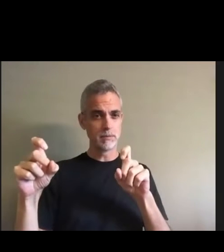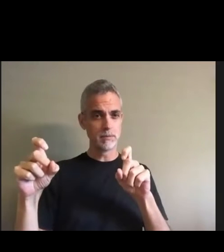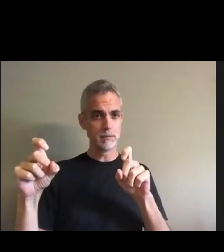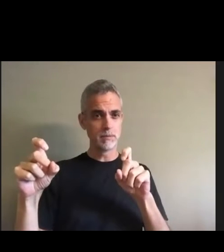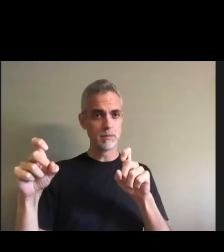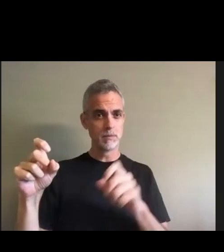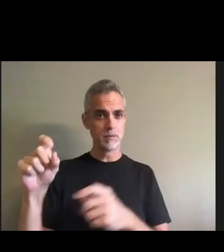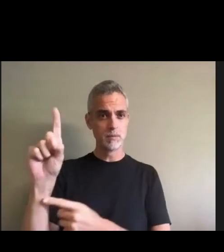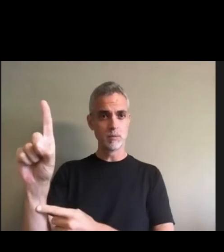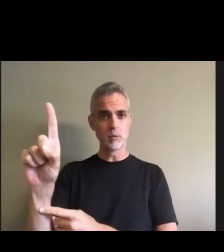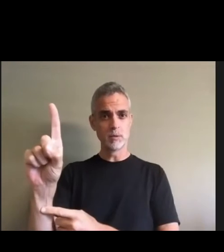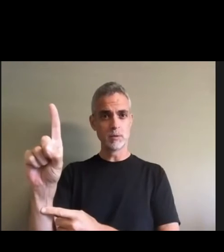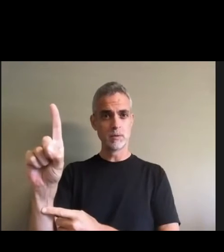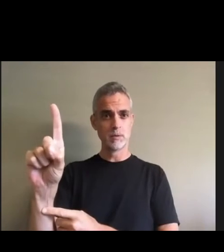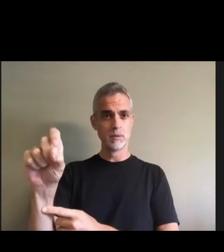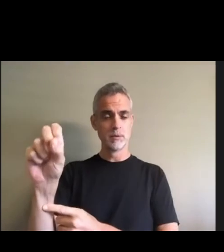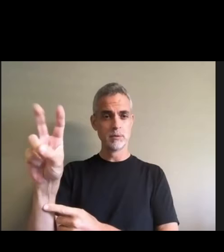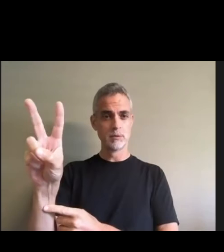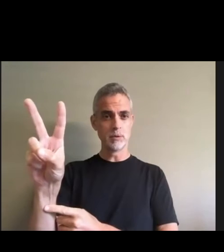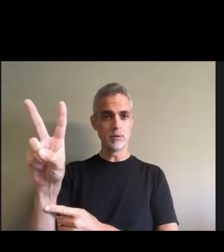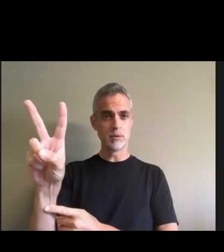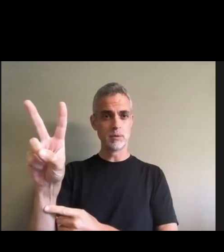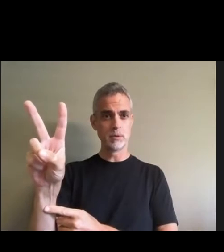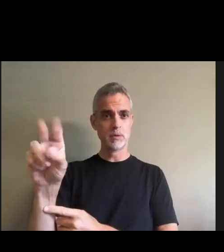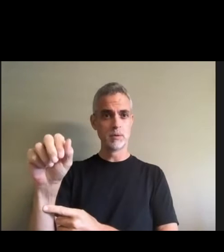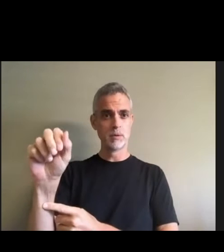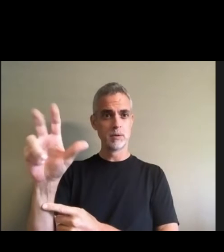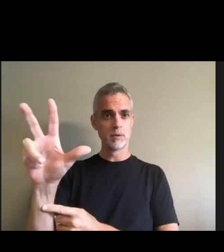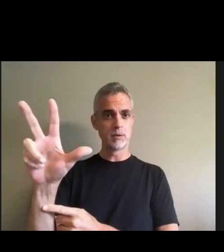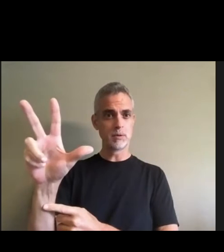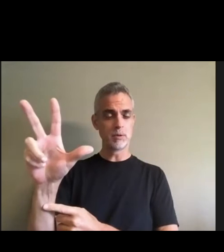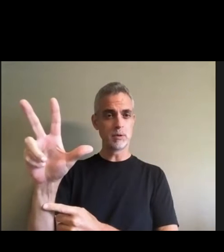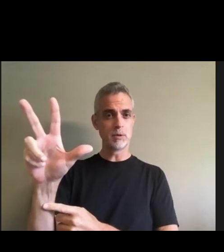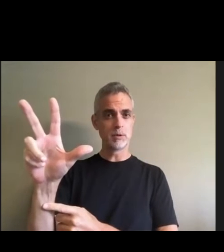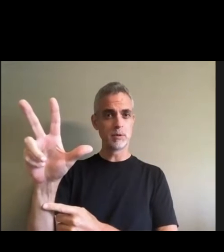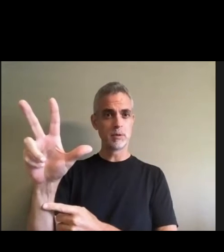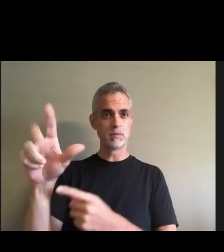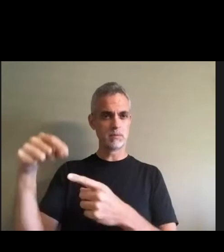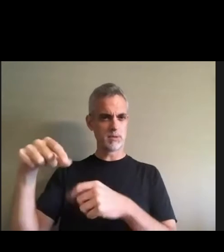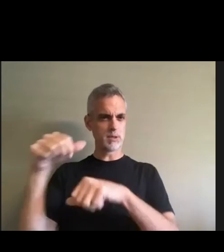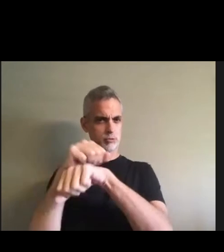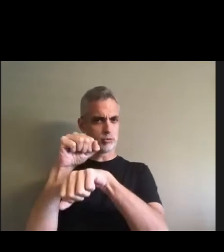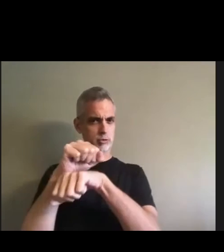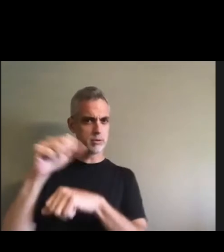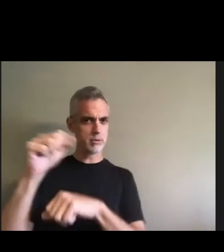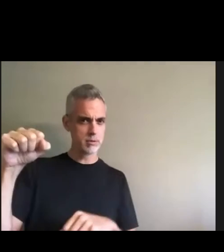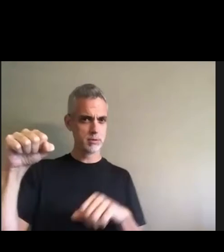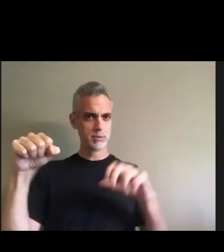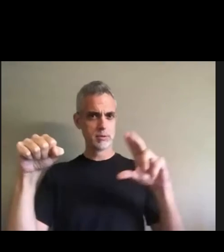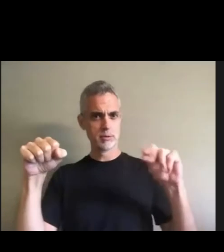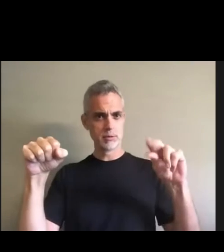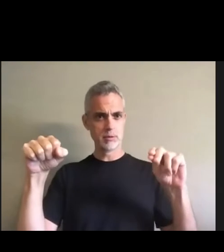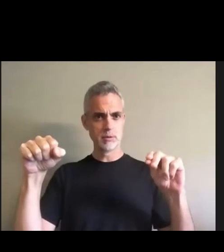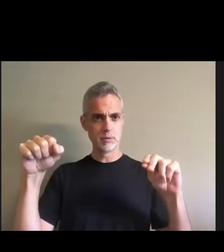Testing, testing. 1, 2, 3. Is it